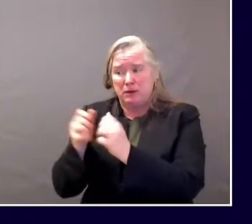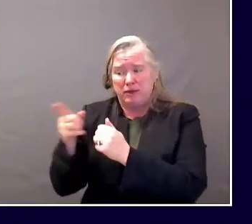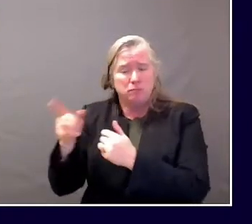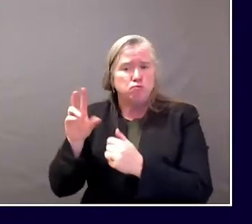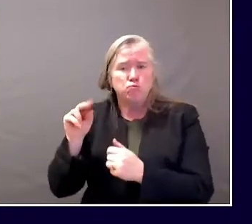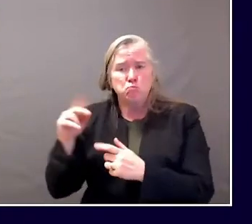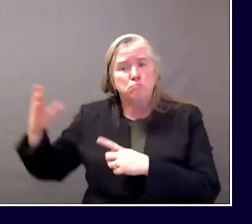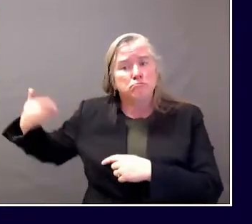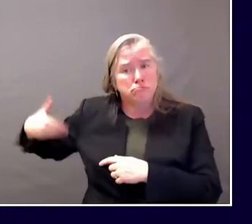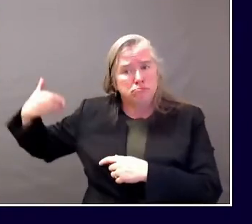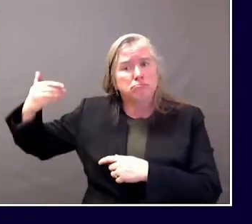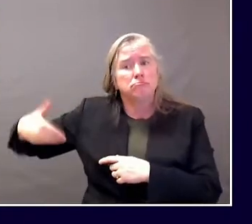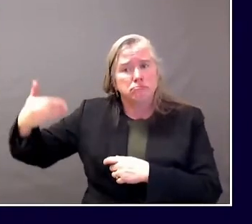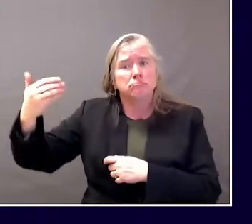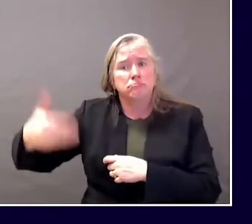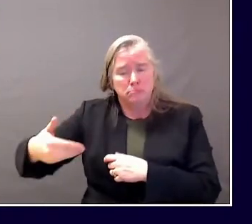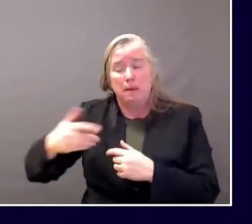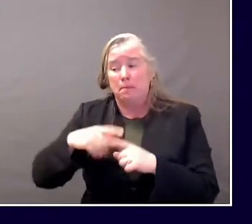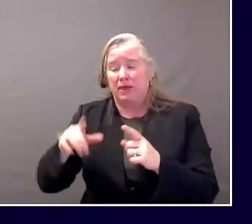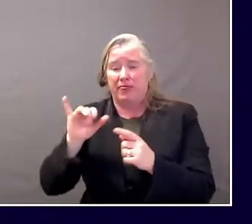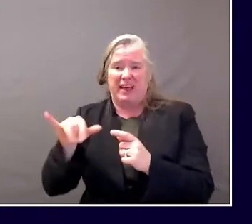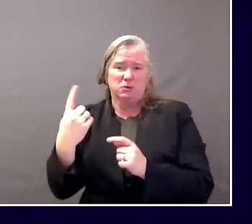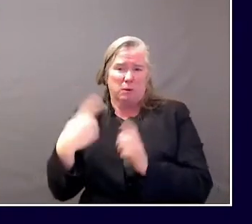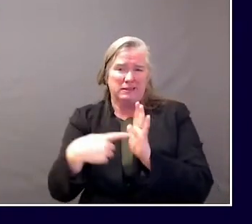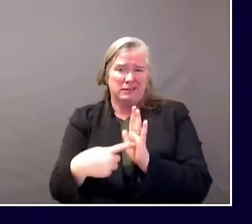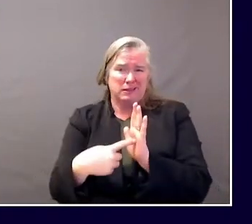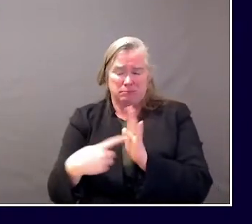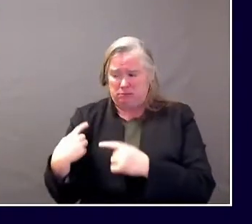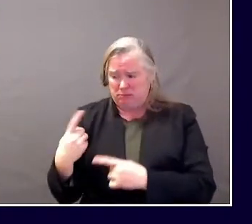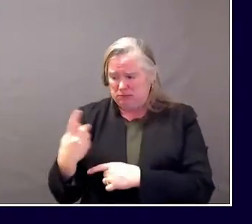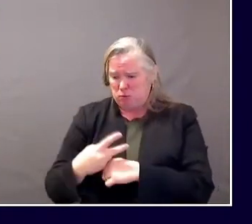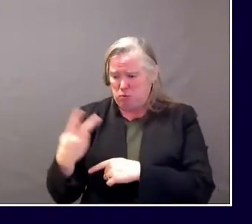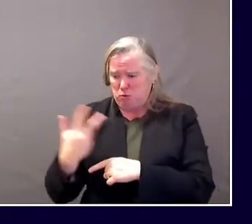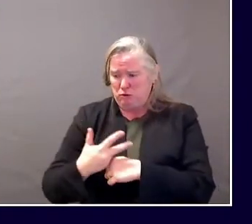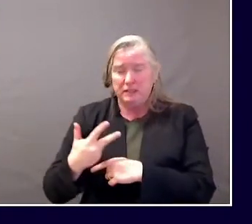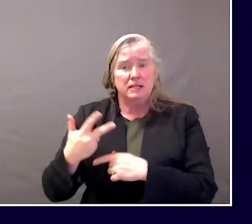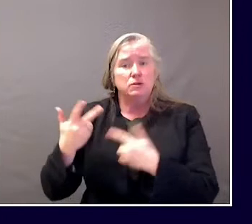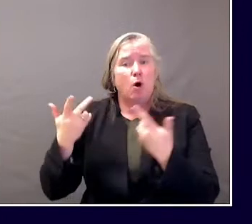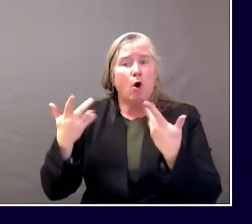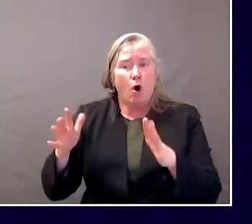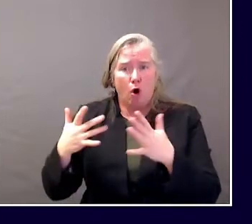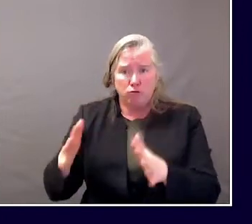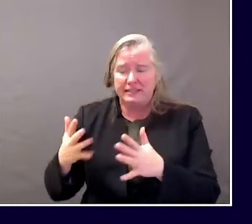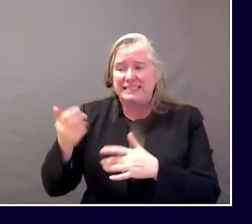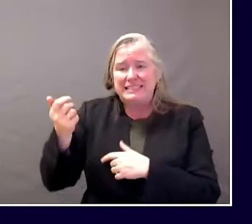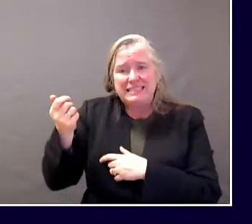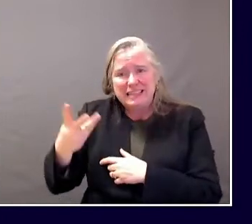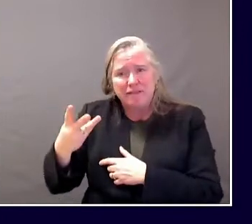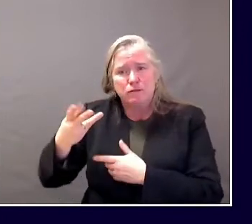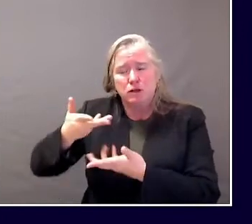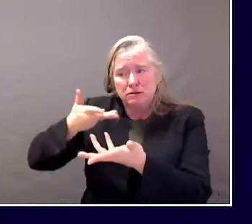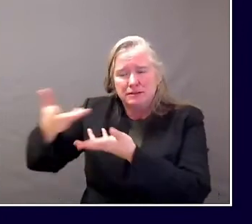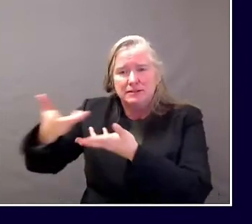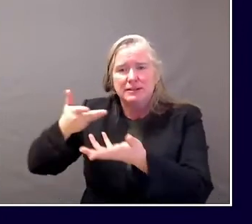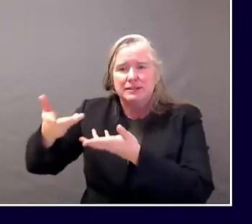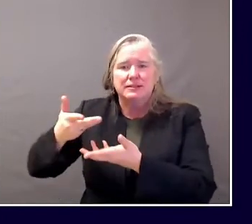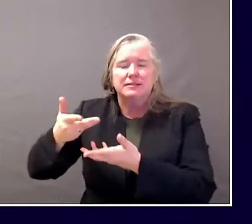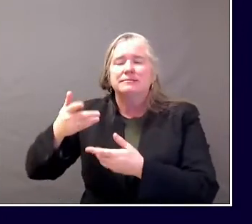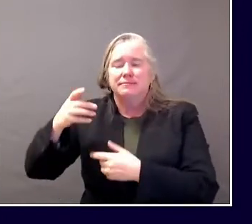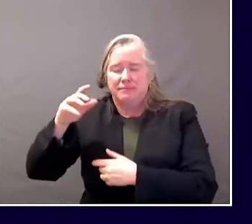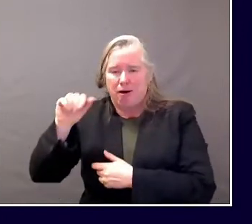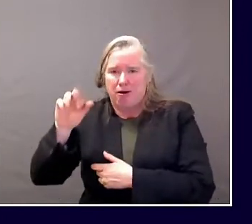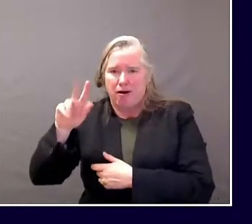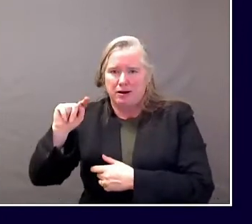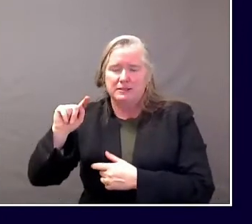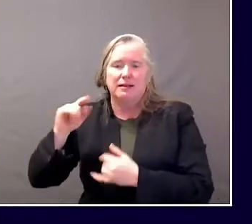example of how, again, just in the past 2 or 3 days, we've had an extended number of discussions with Director Cleaves, his team,